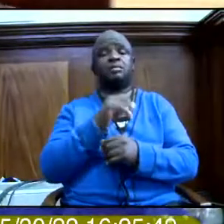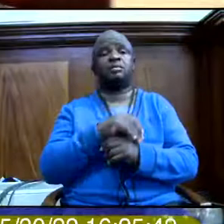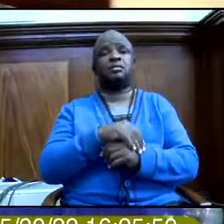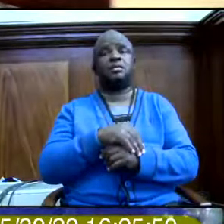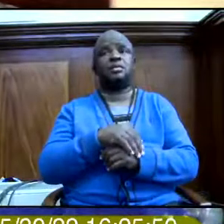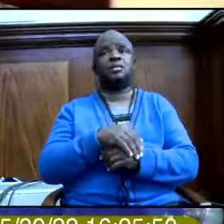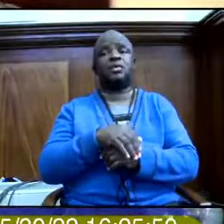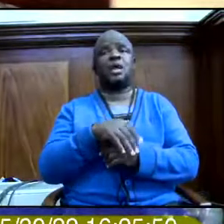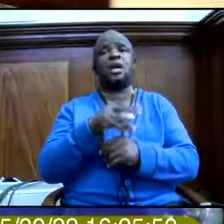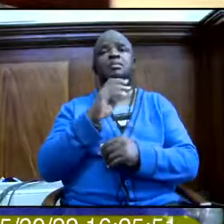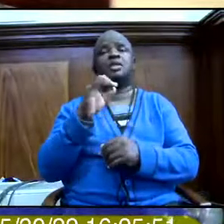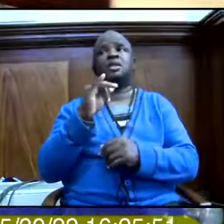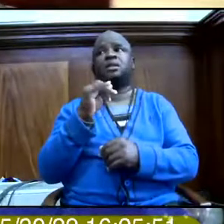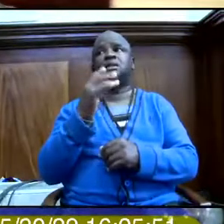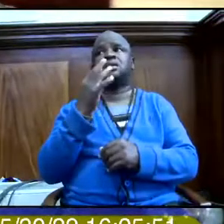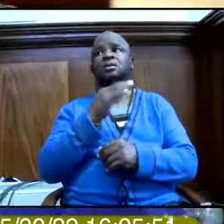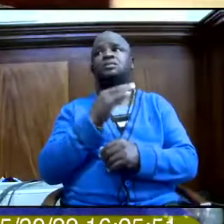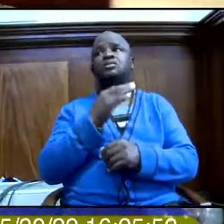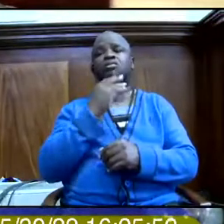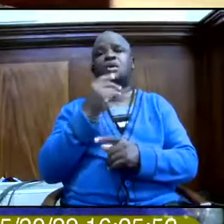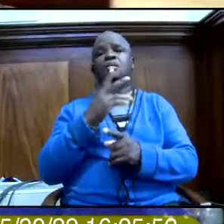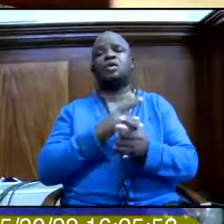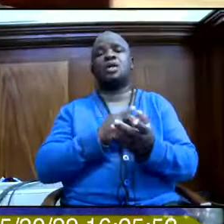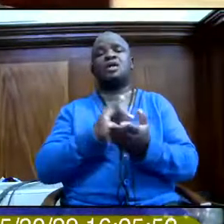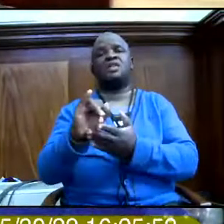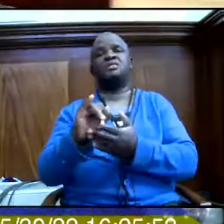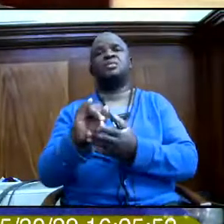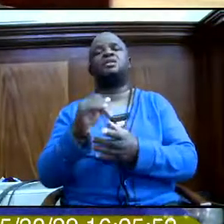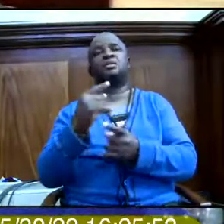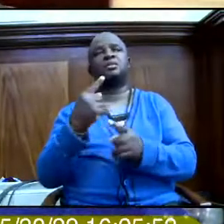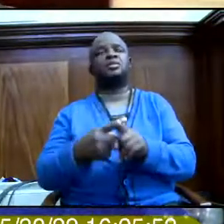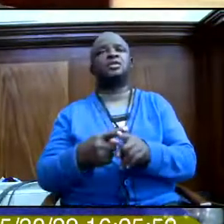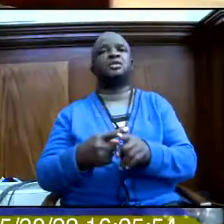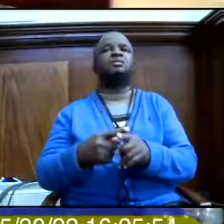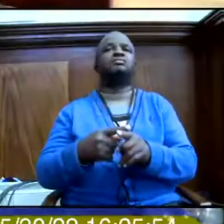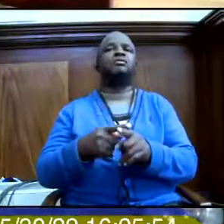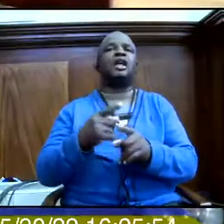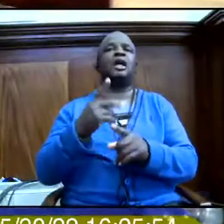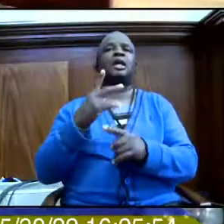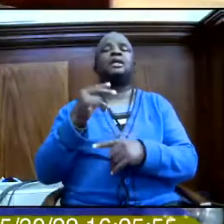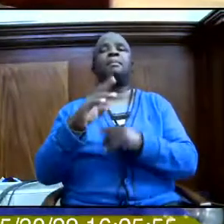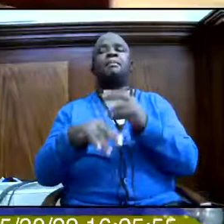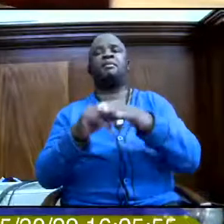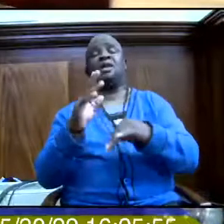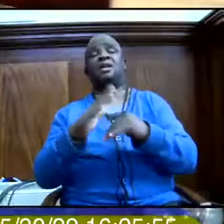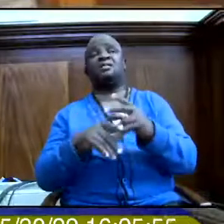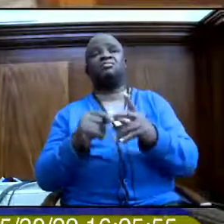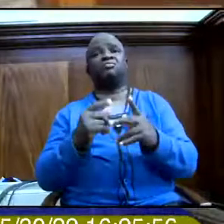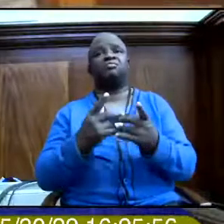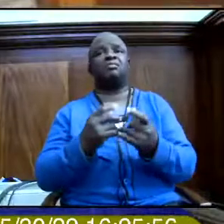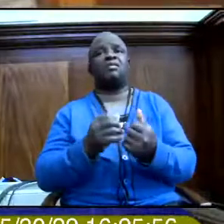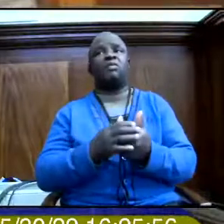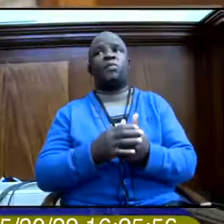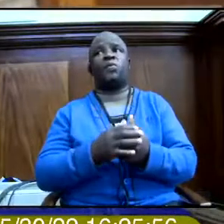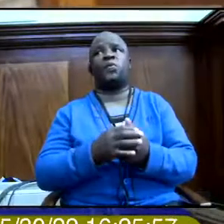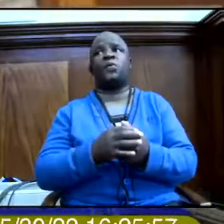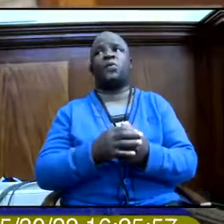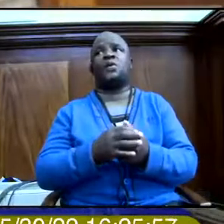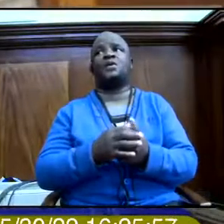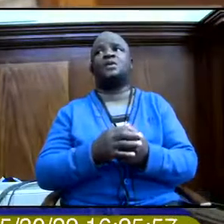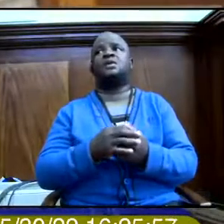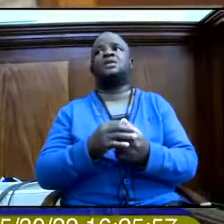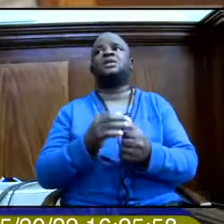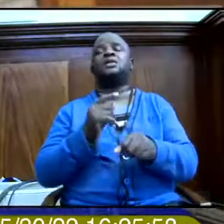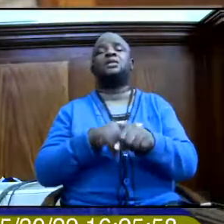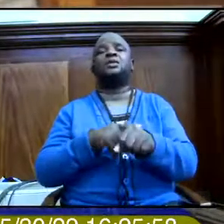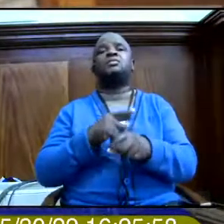mec talk about investment and infrastructure and all of those things when she was speaking